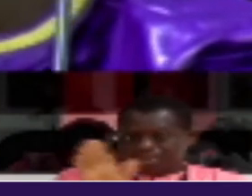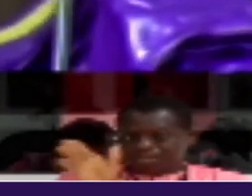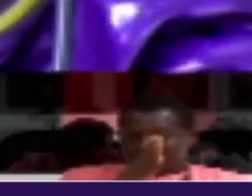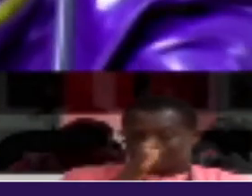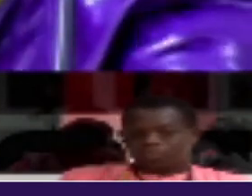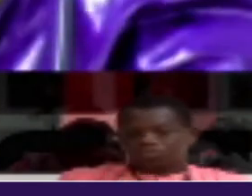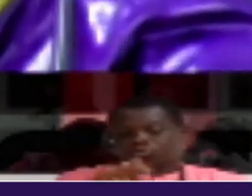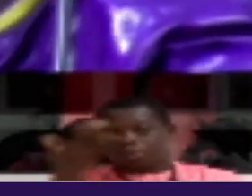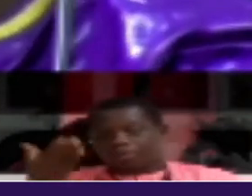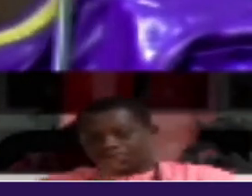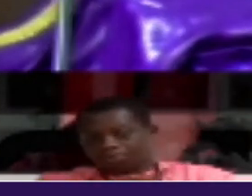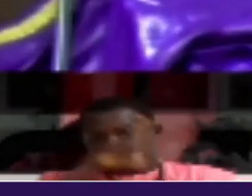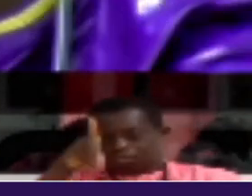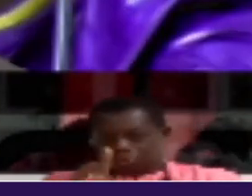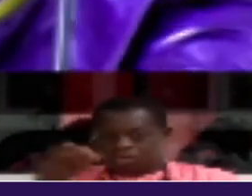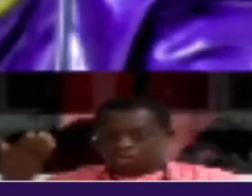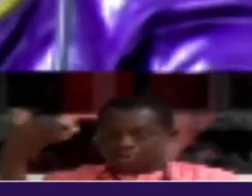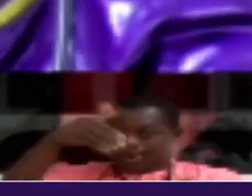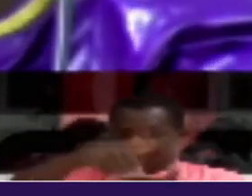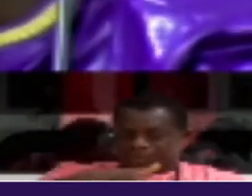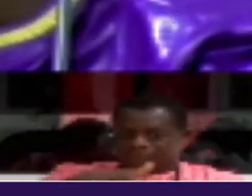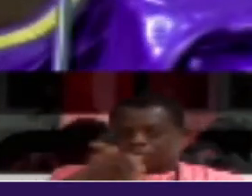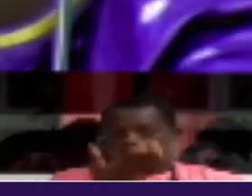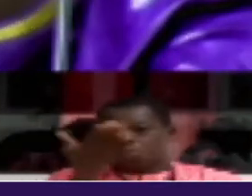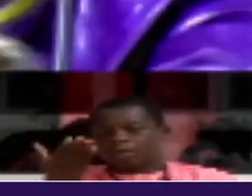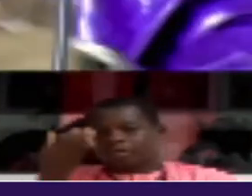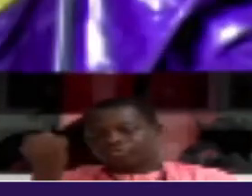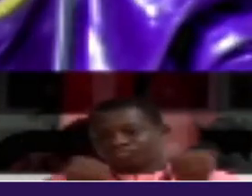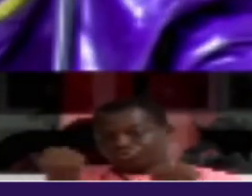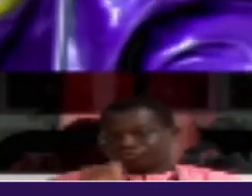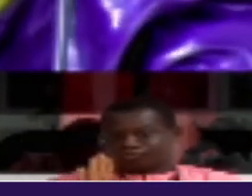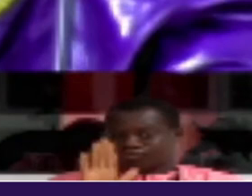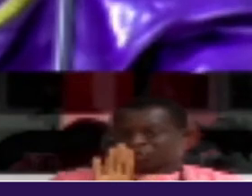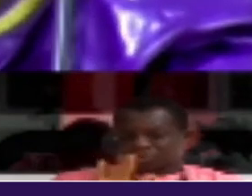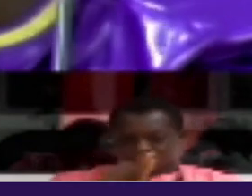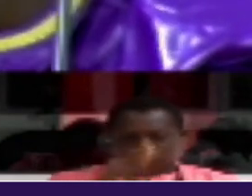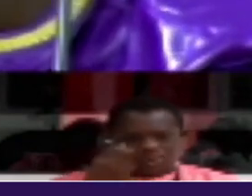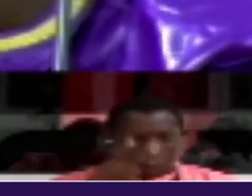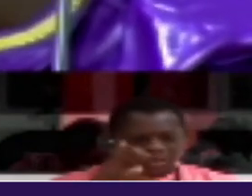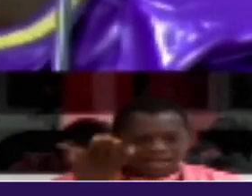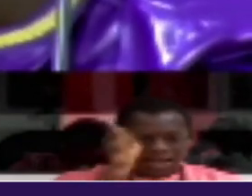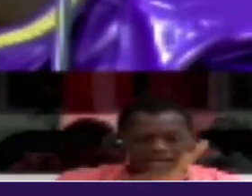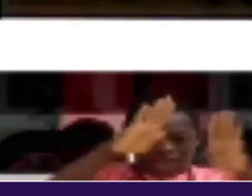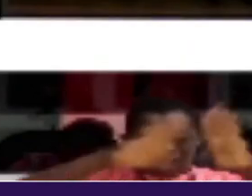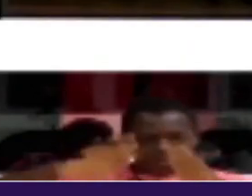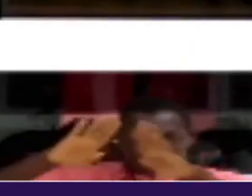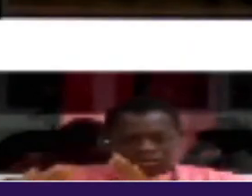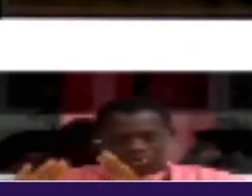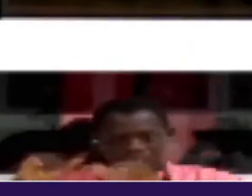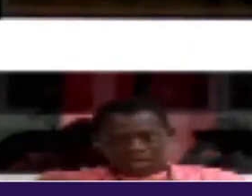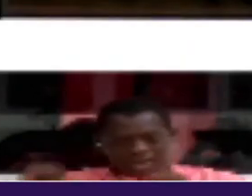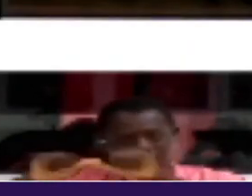some places to get to where the vehicle stopped. Did you see any houses around there? No, I don't see any